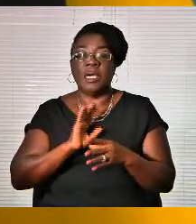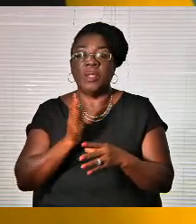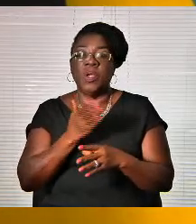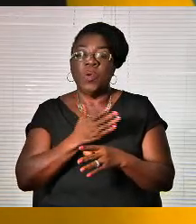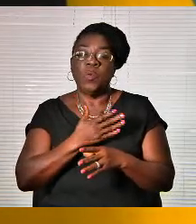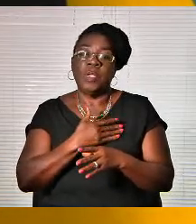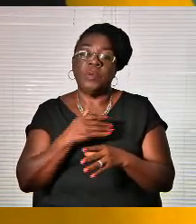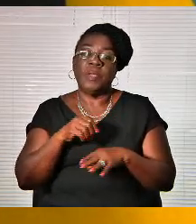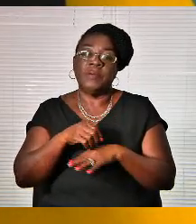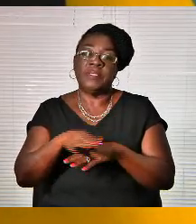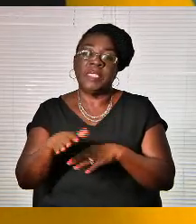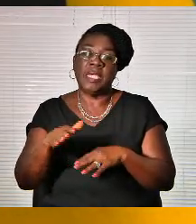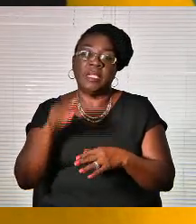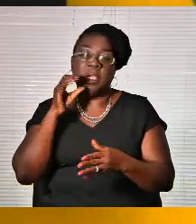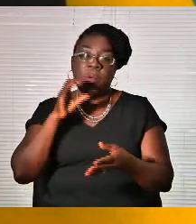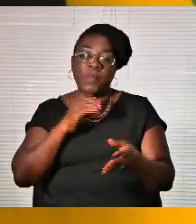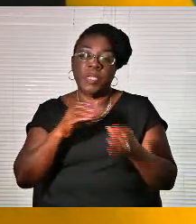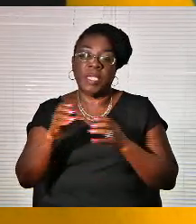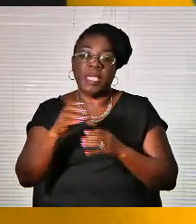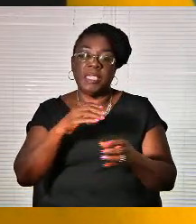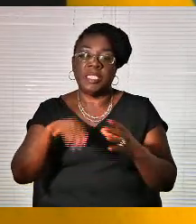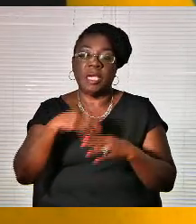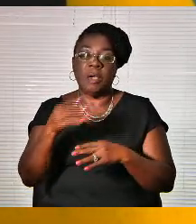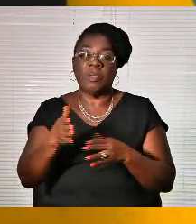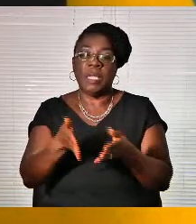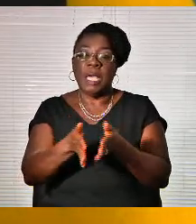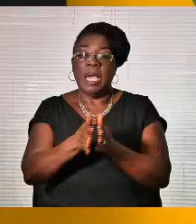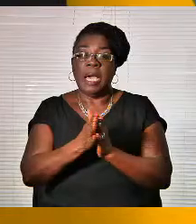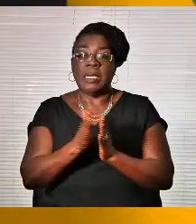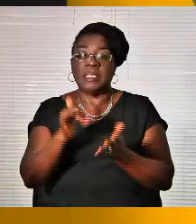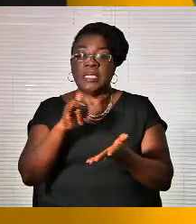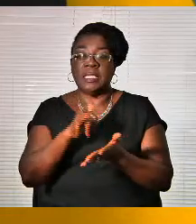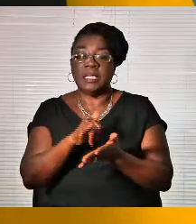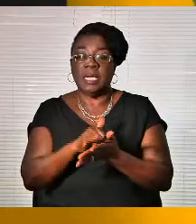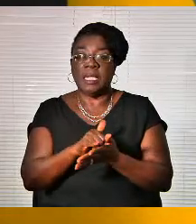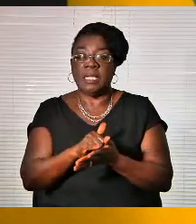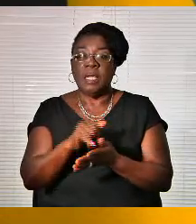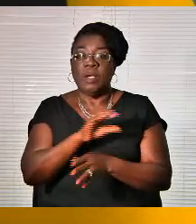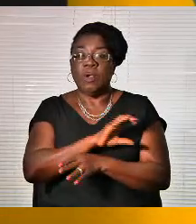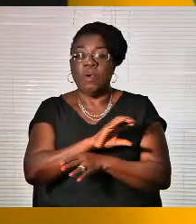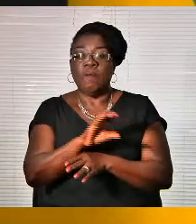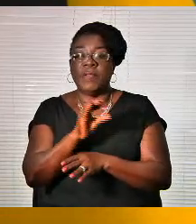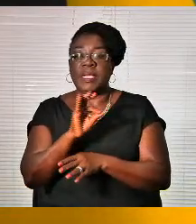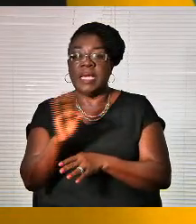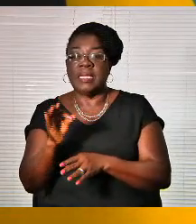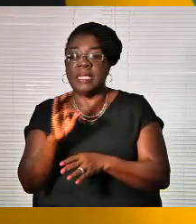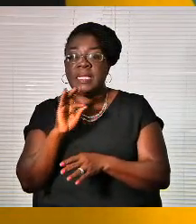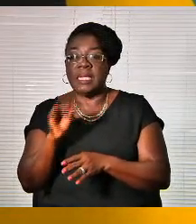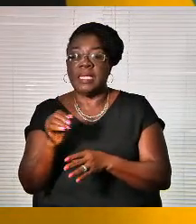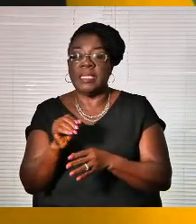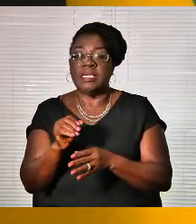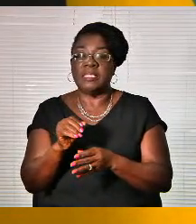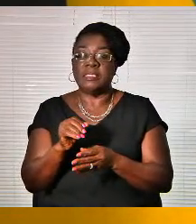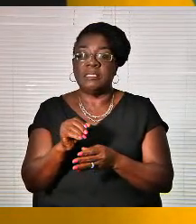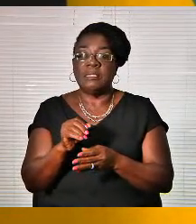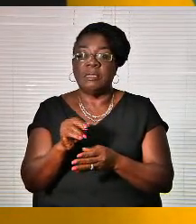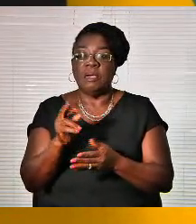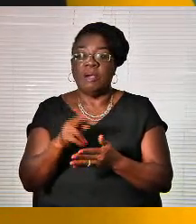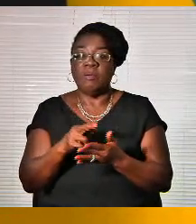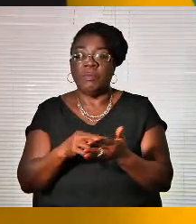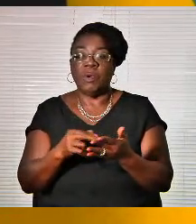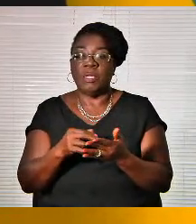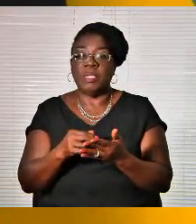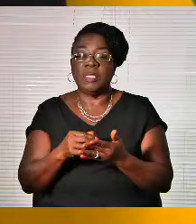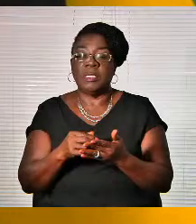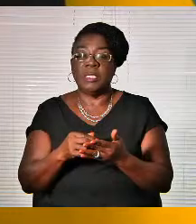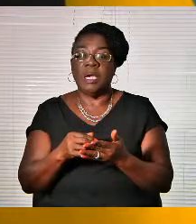sent communications out advising that COVID-19 is a reportable disease,